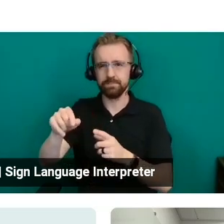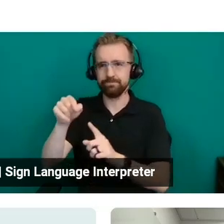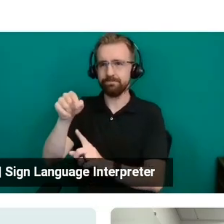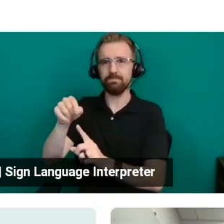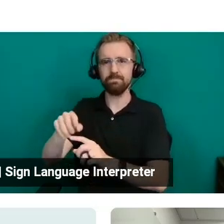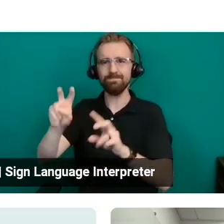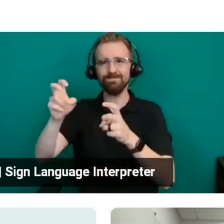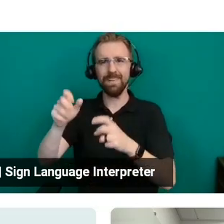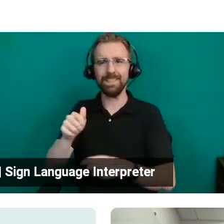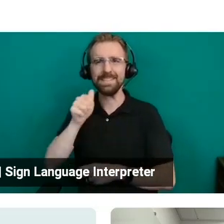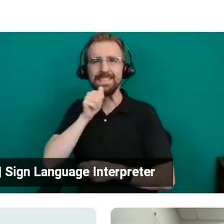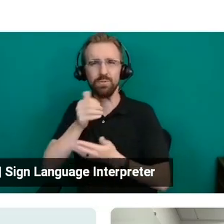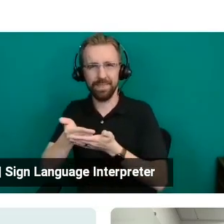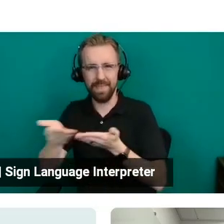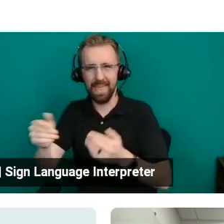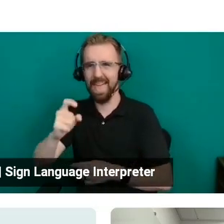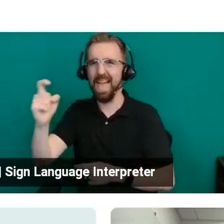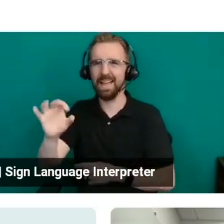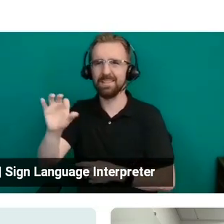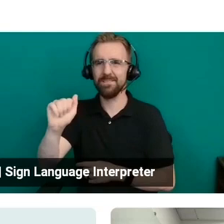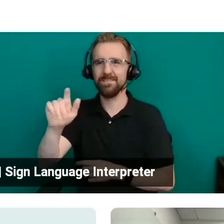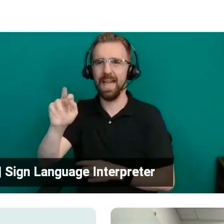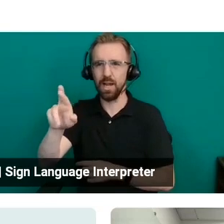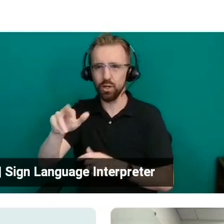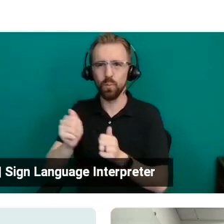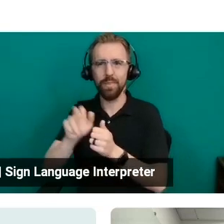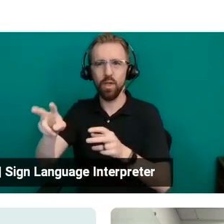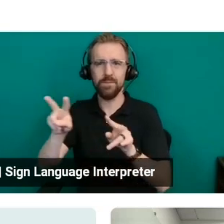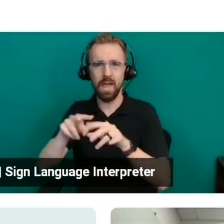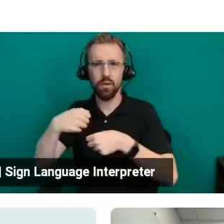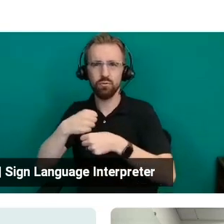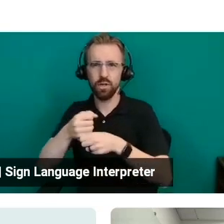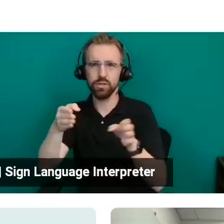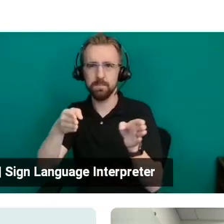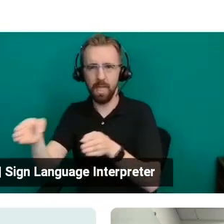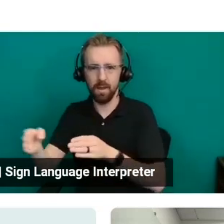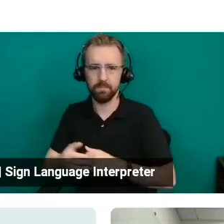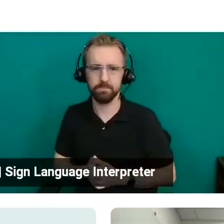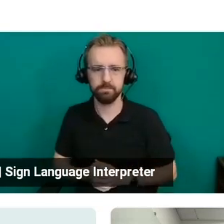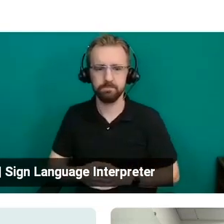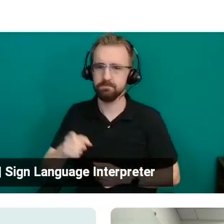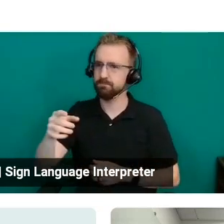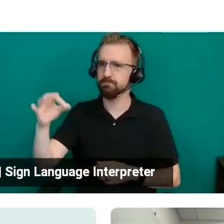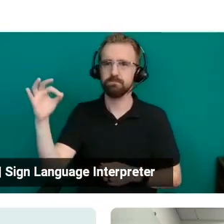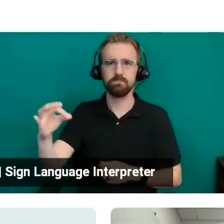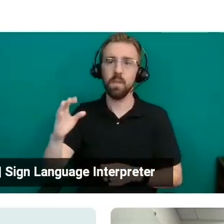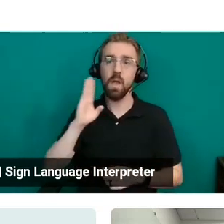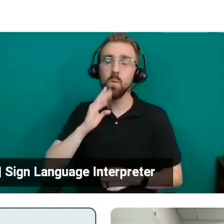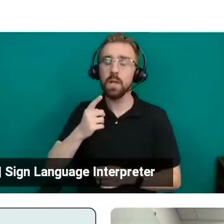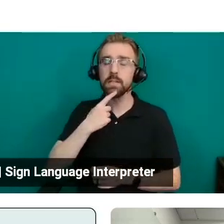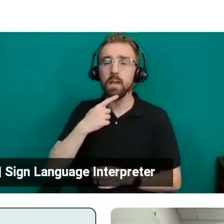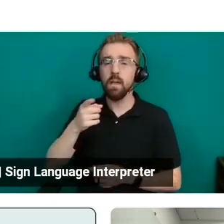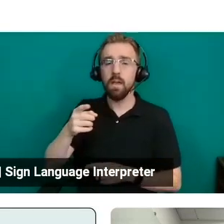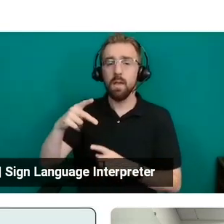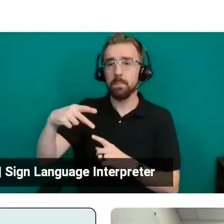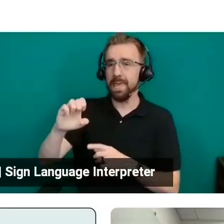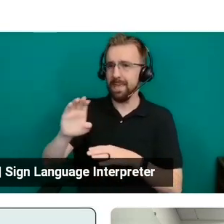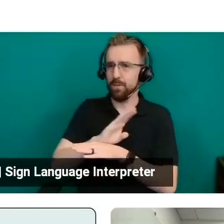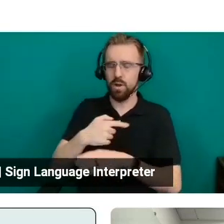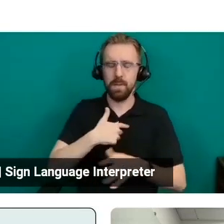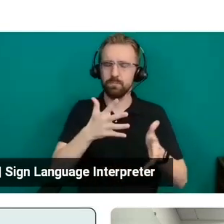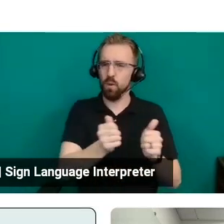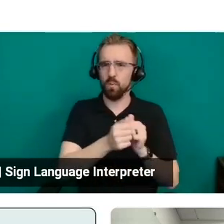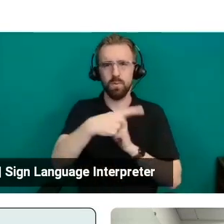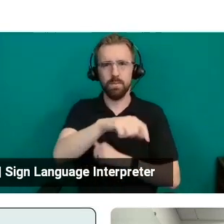X factor in being able to succeed with their value creation plans. Yeah, spot on. I would say I'm talking to PE firms